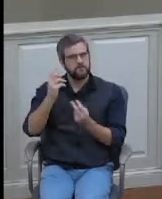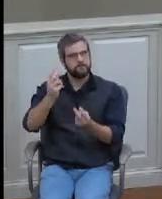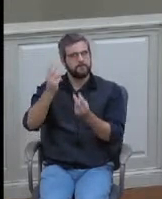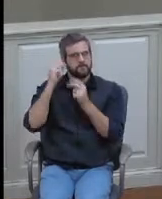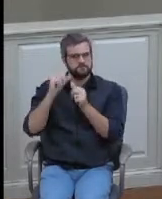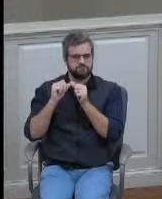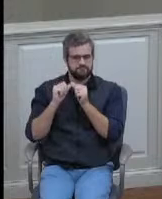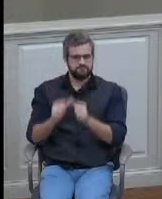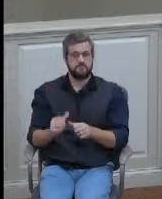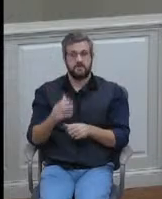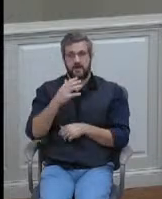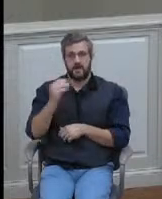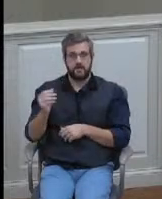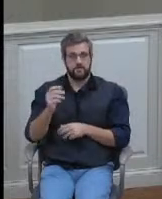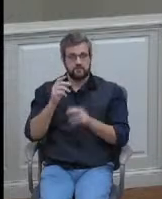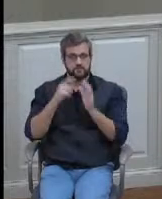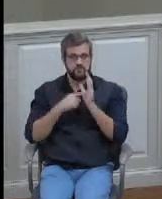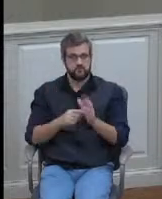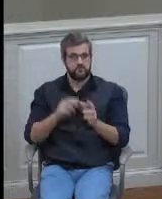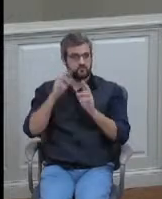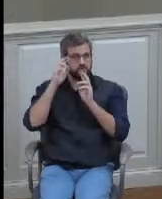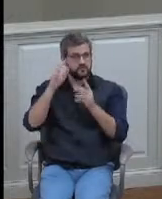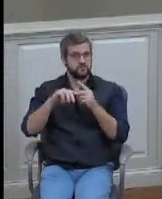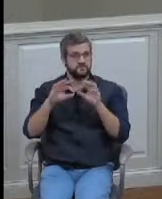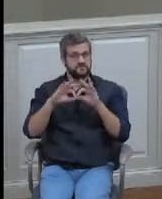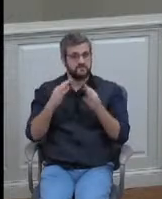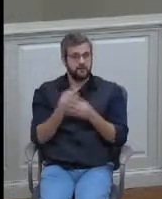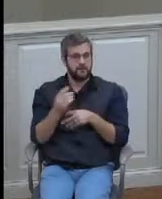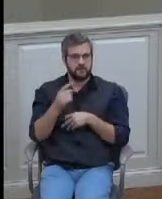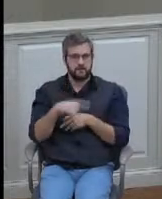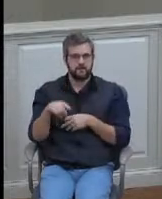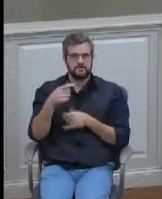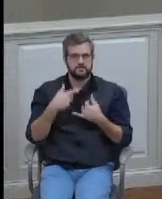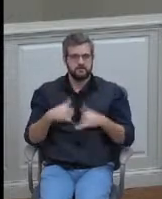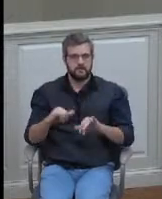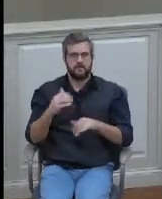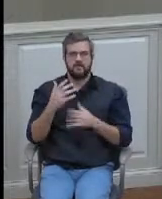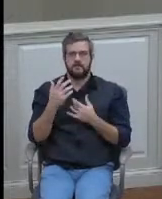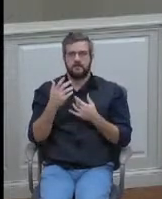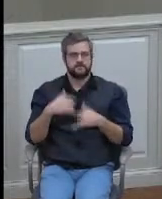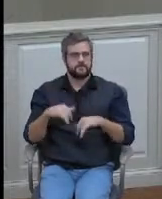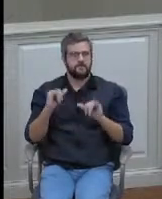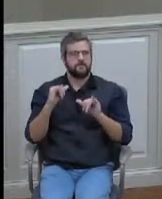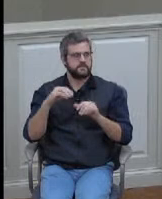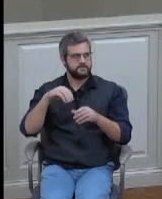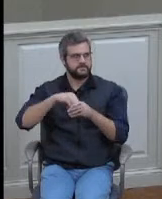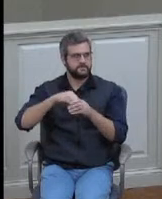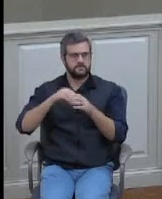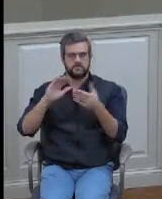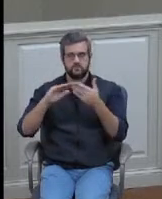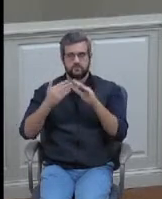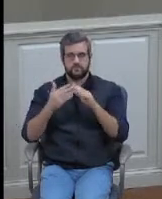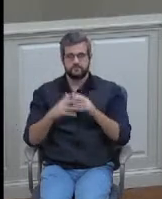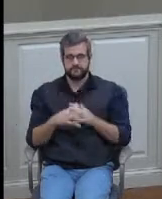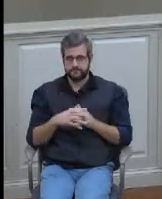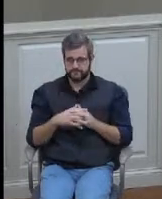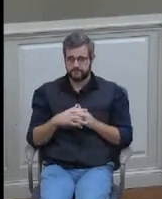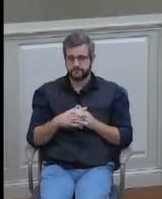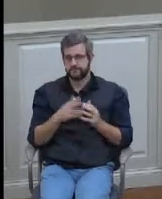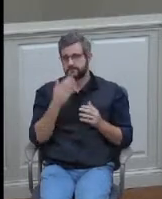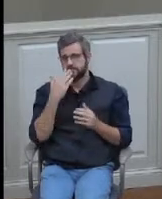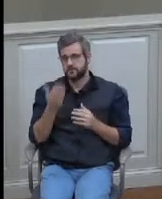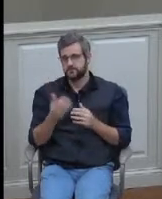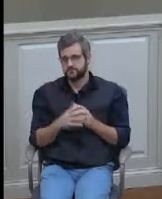show respect to their family members who are still within our community. Thank